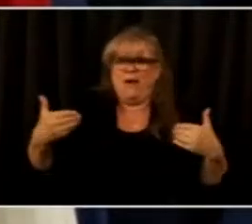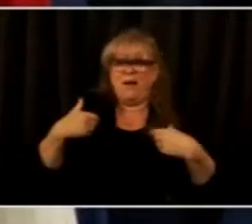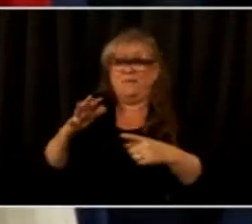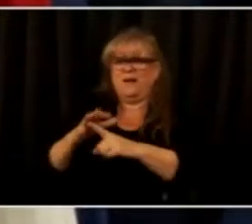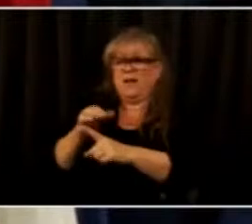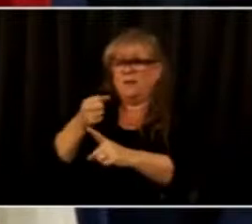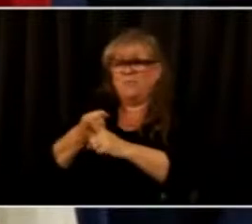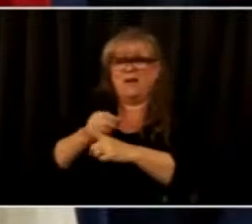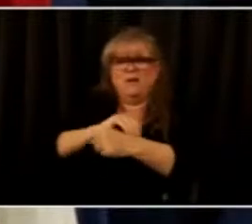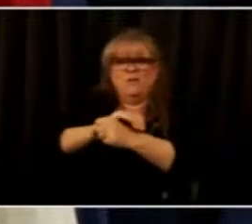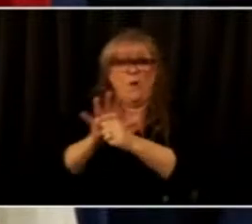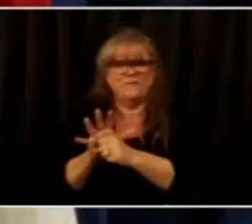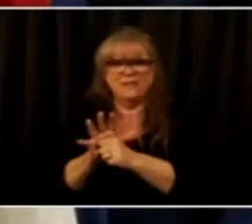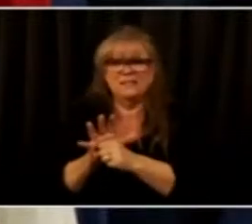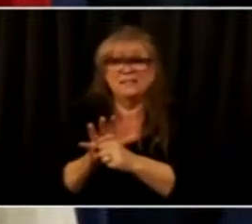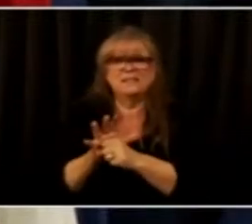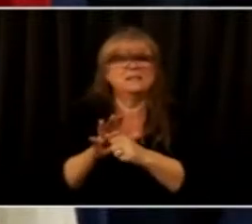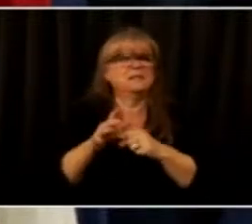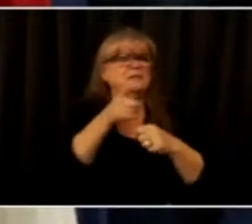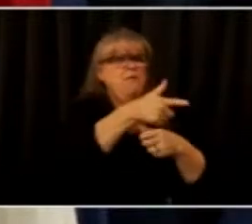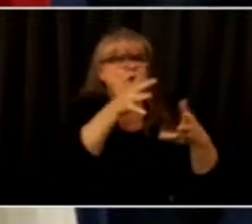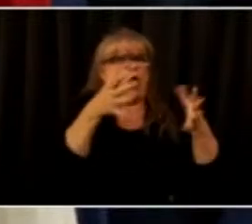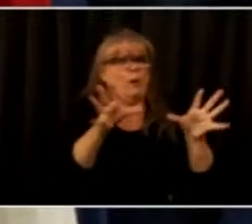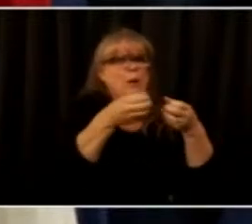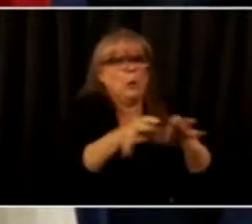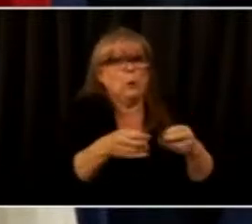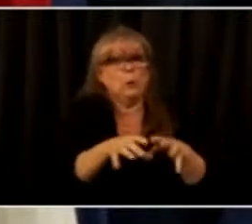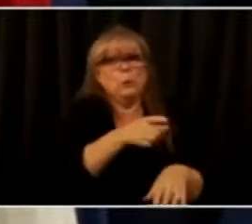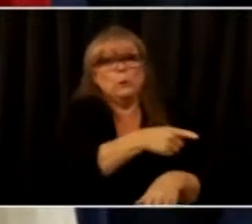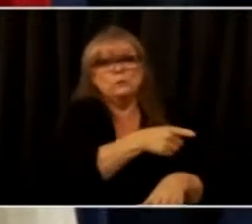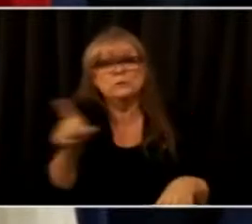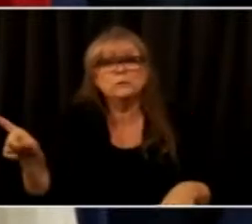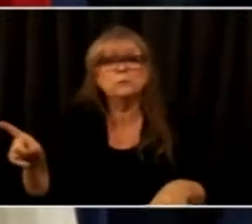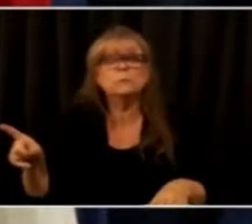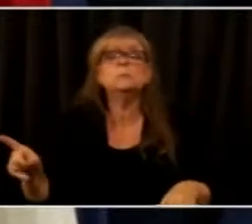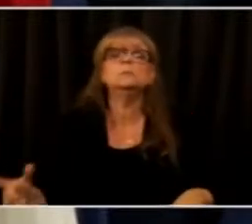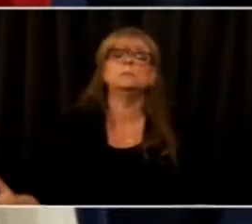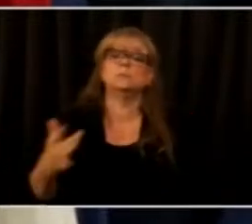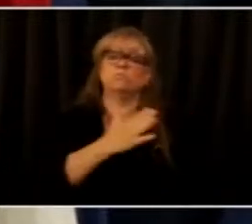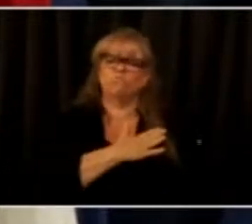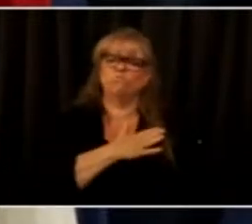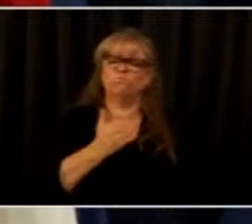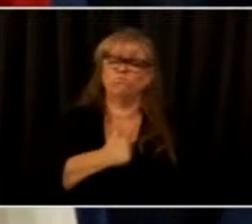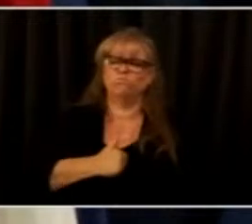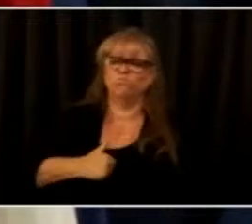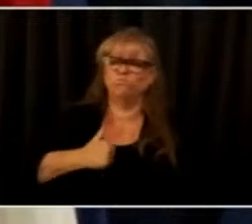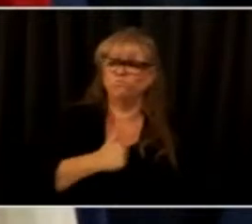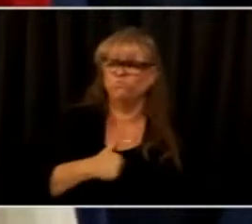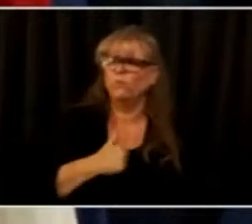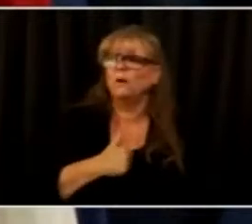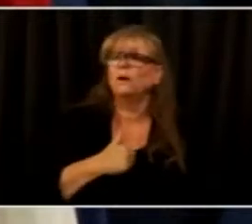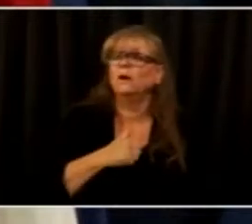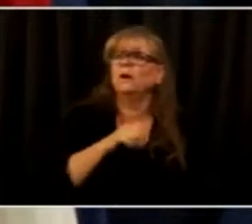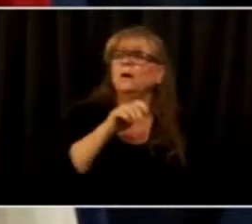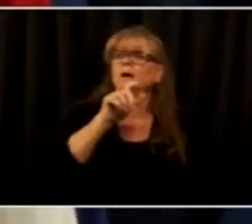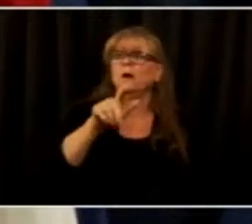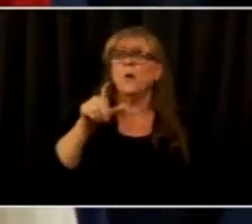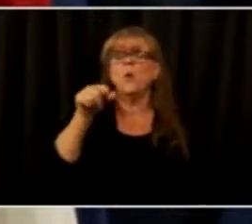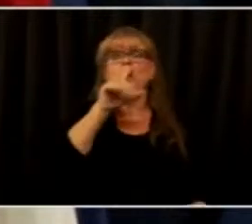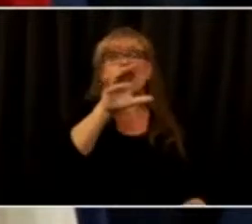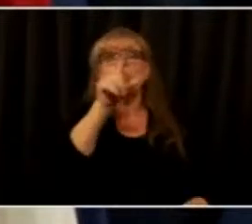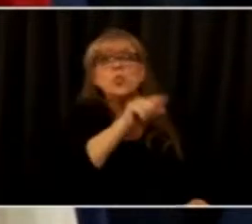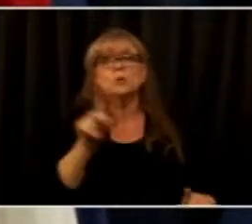family members, the loved ones of everybody who's experienced loss. Cases and hospitalizations are down in most counties. We are